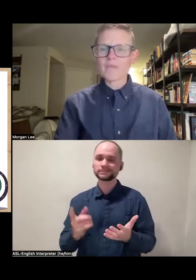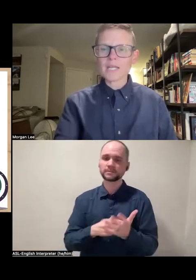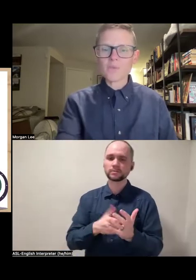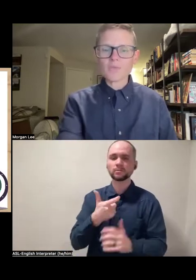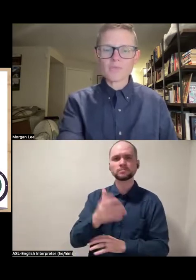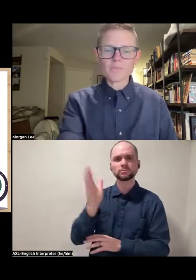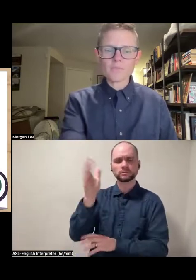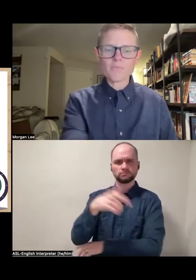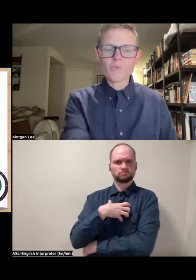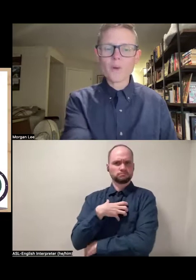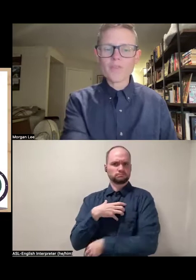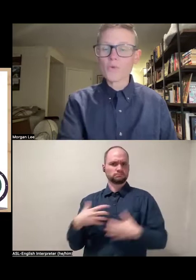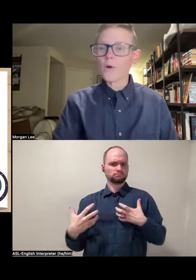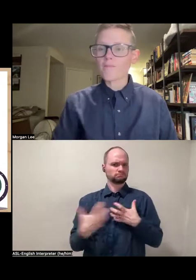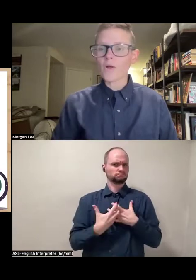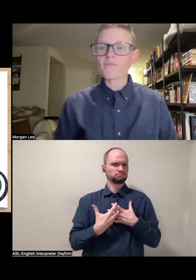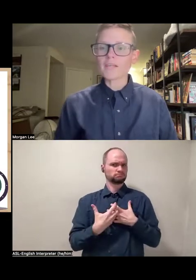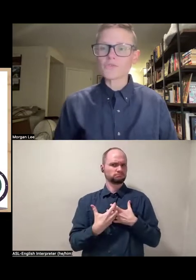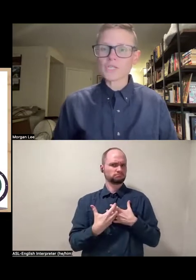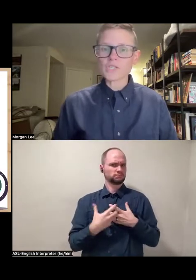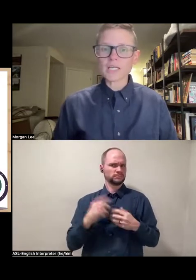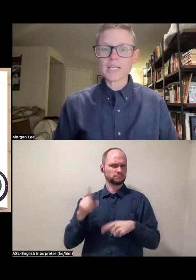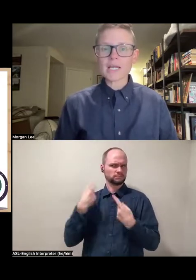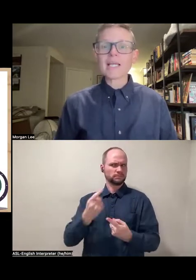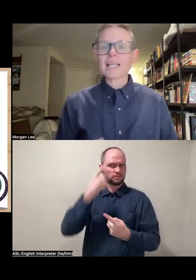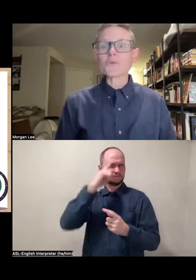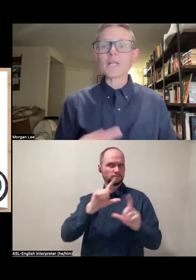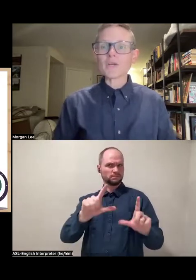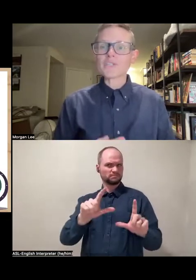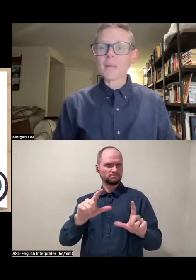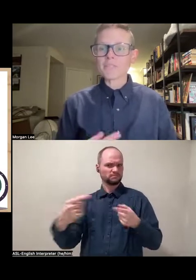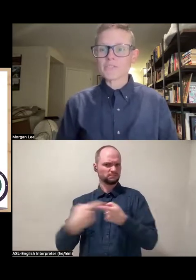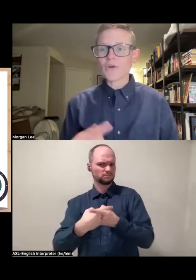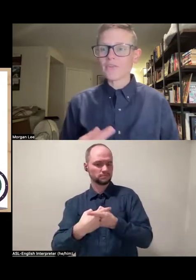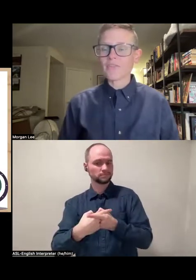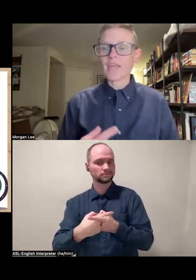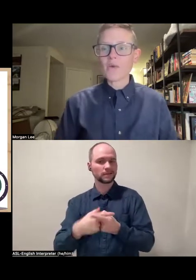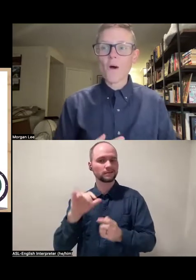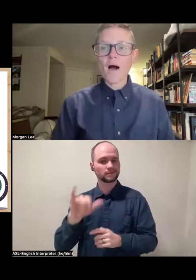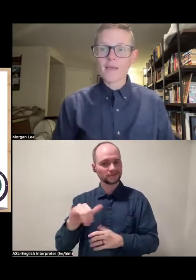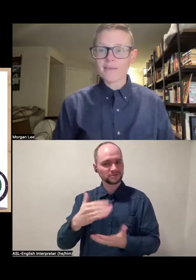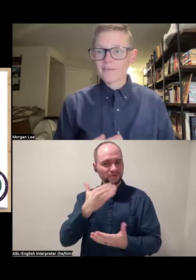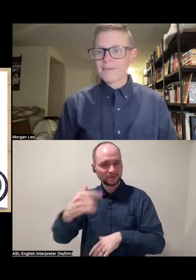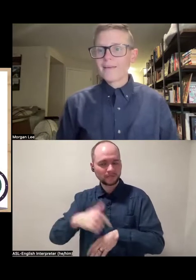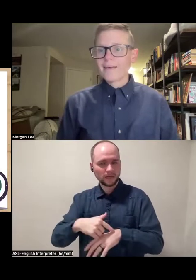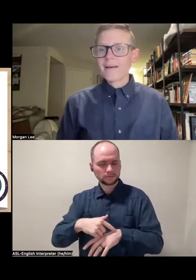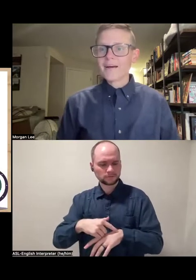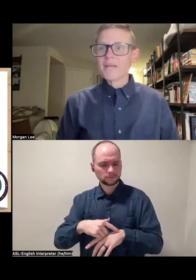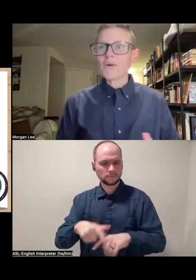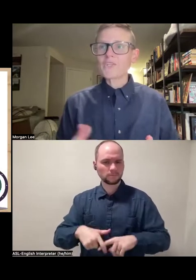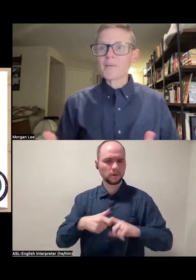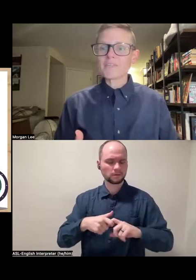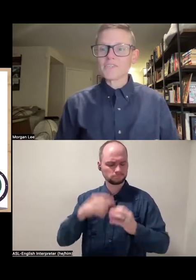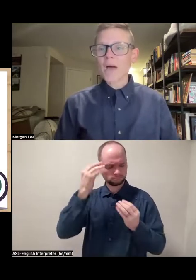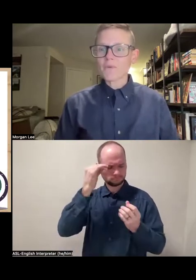or not fitting with the way that you have thought of things traditionally, that's a really good time to start thinking why,